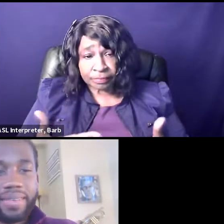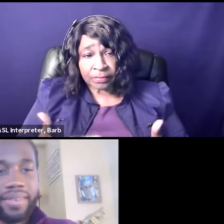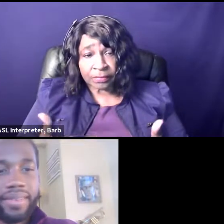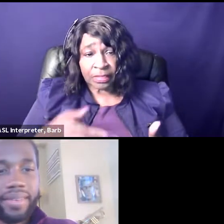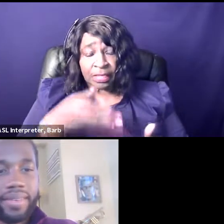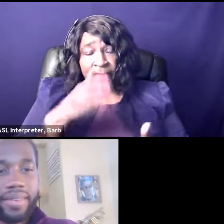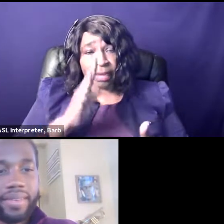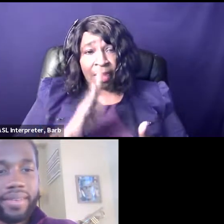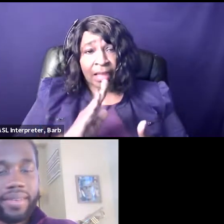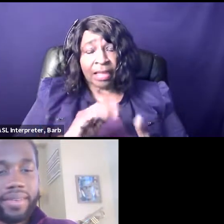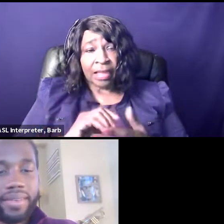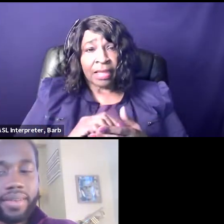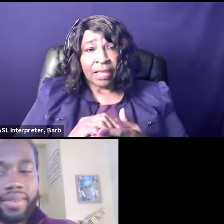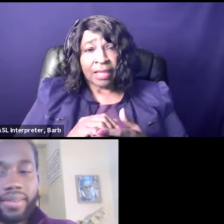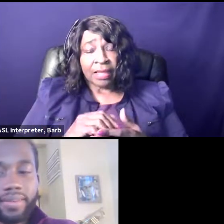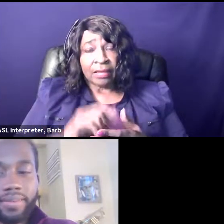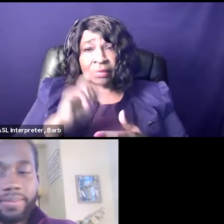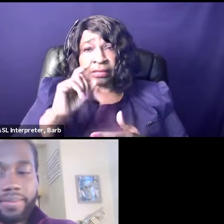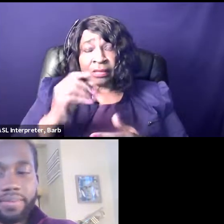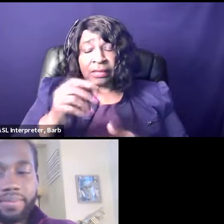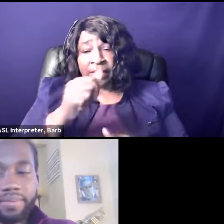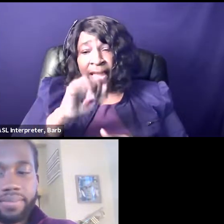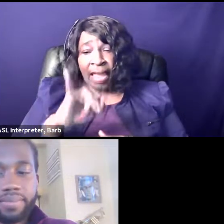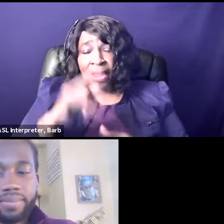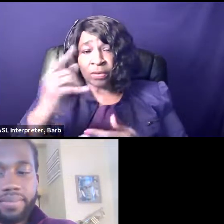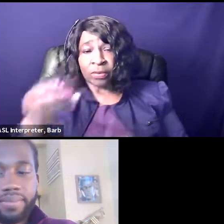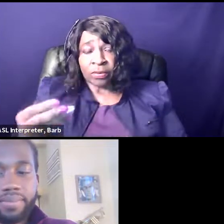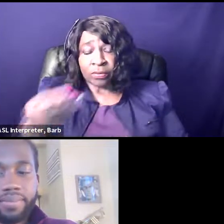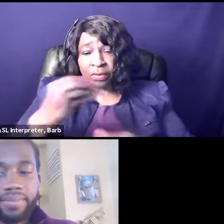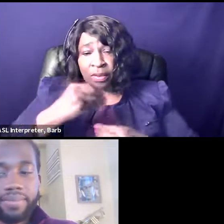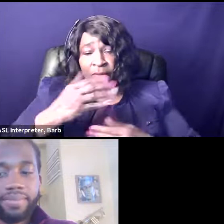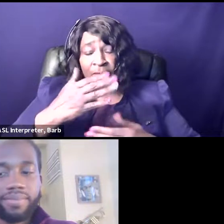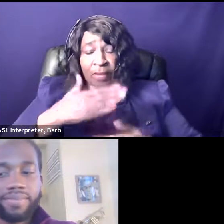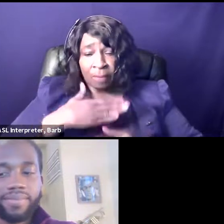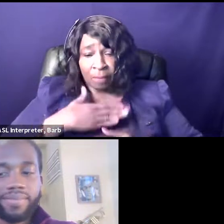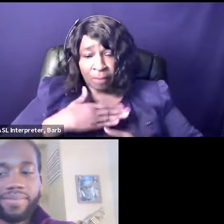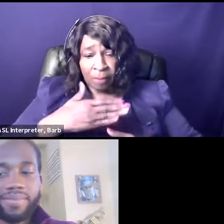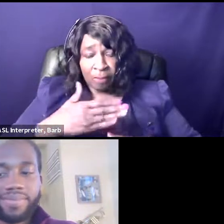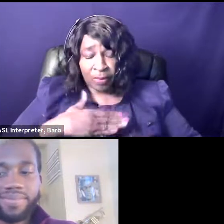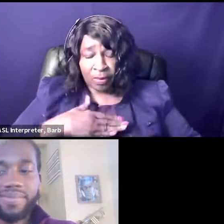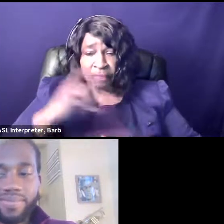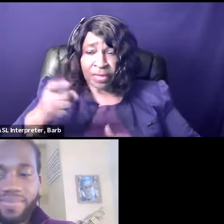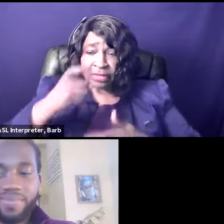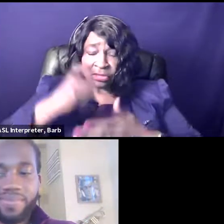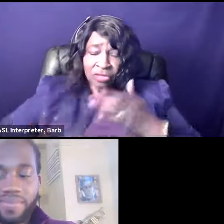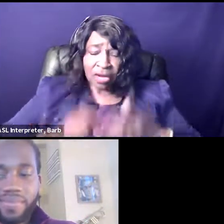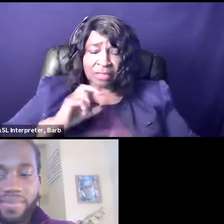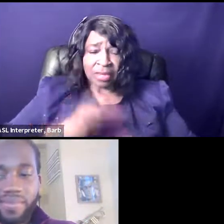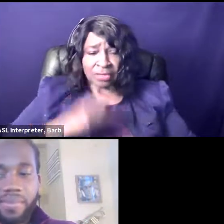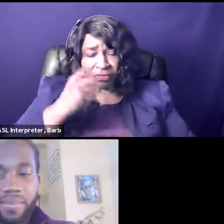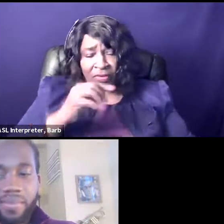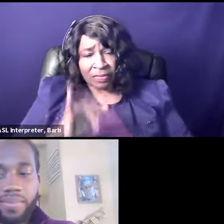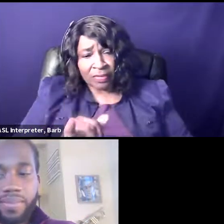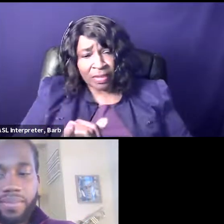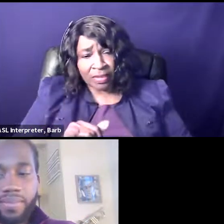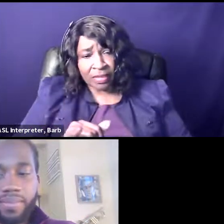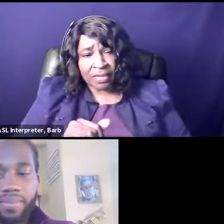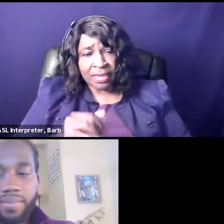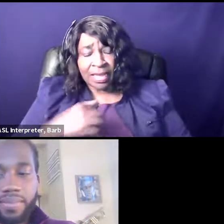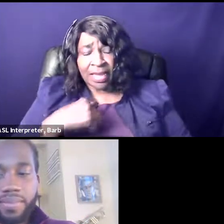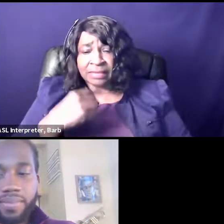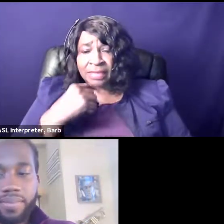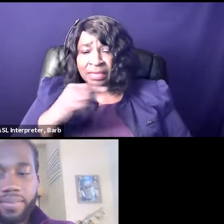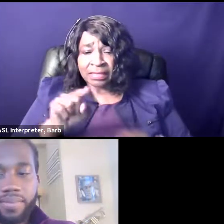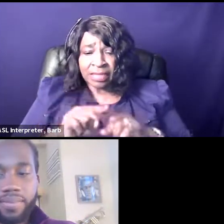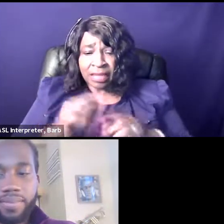air you're giving us, the air you gave us for free, they're down here charging us for it. And I think that's the same for like energy and